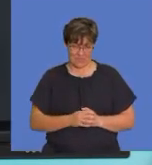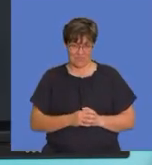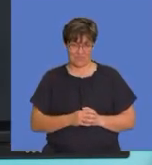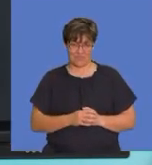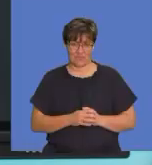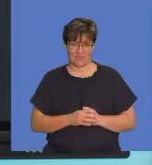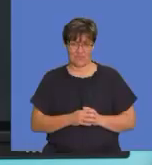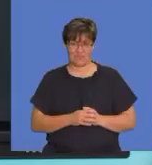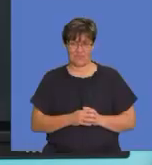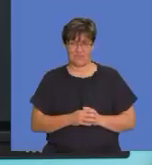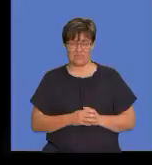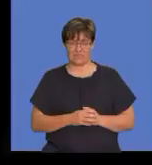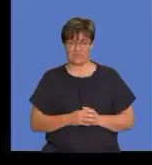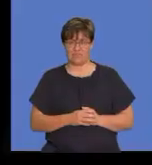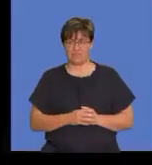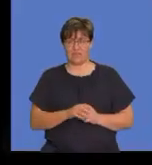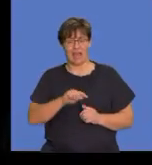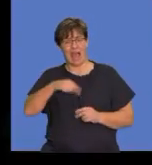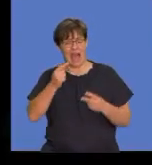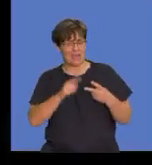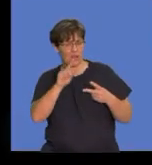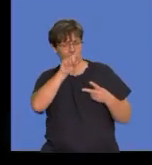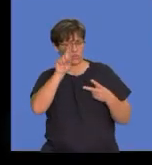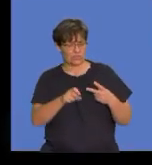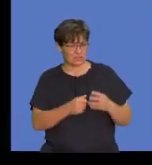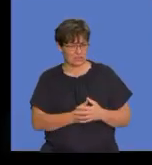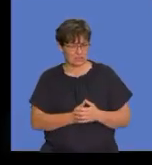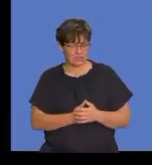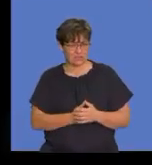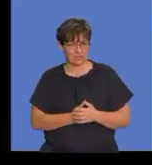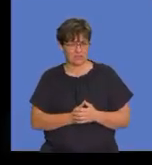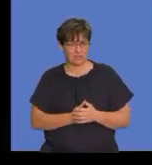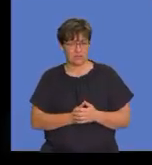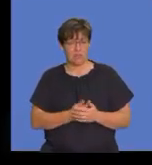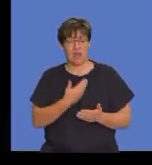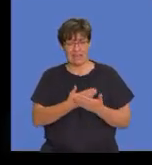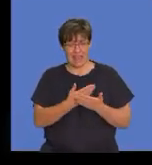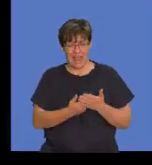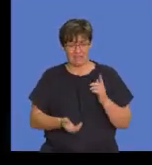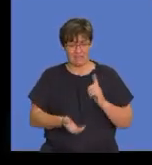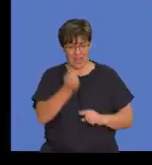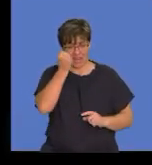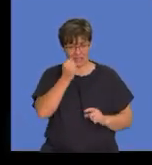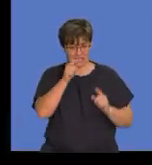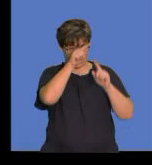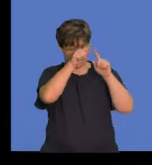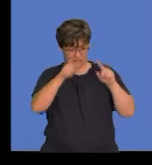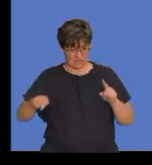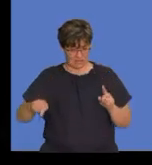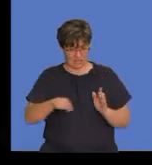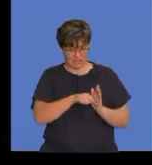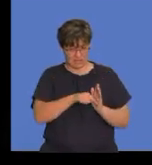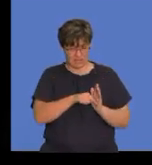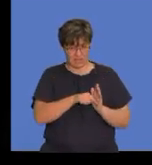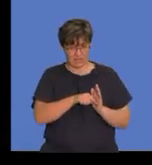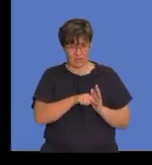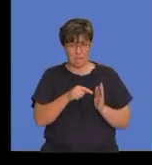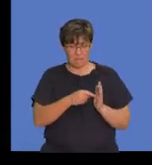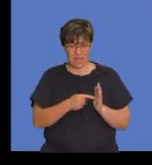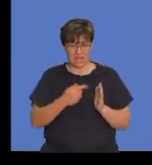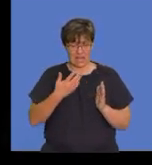of Pythagoras. Now, the other question that I asked you was, can I find one